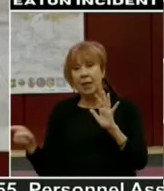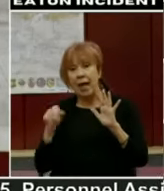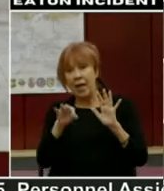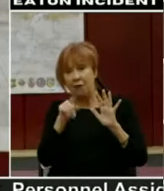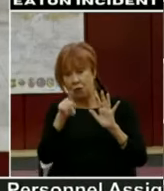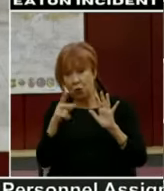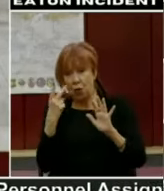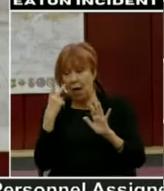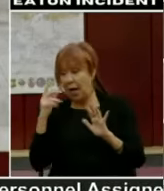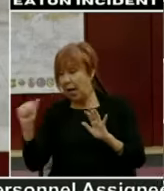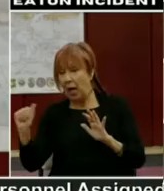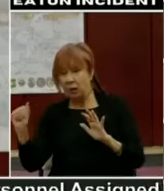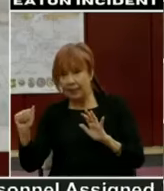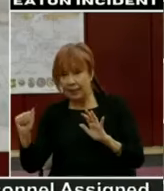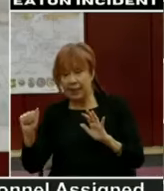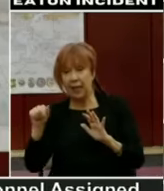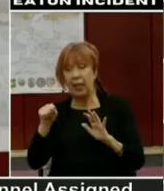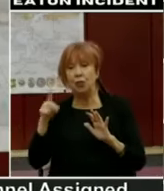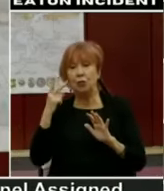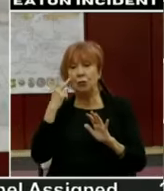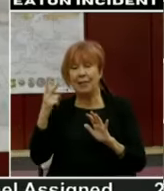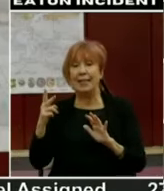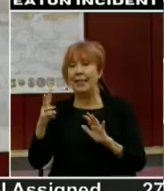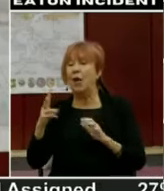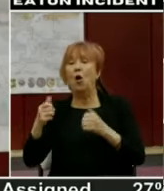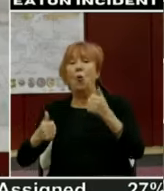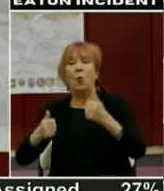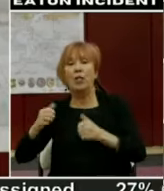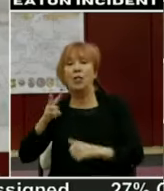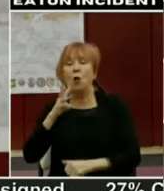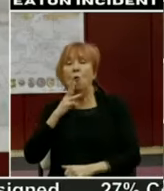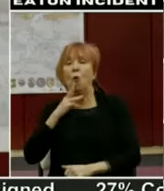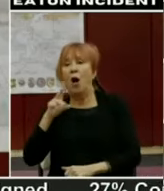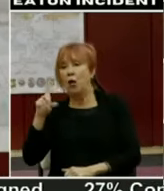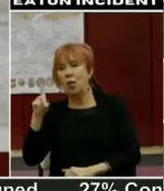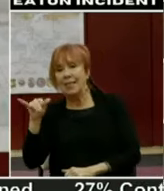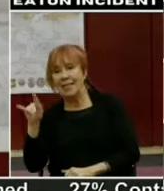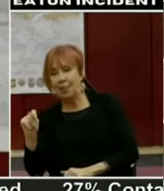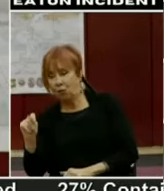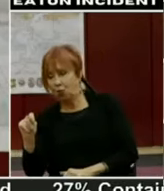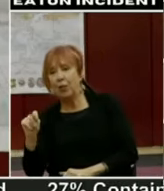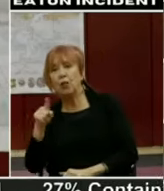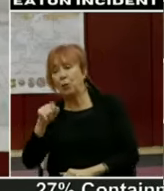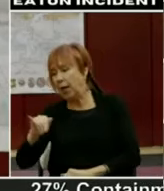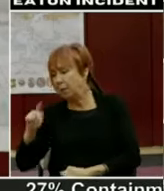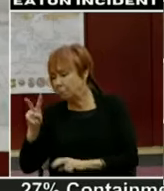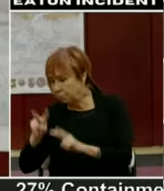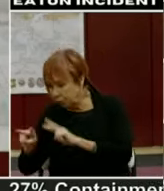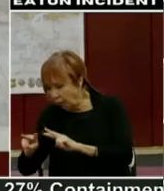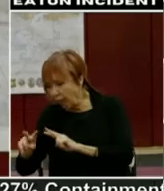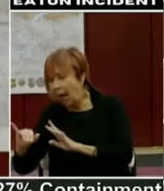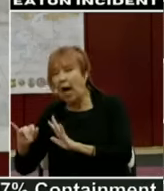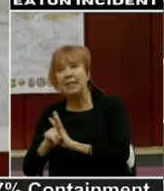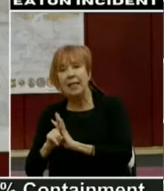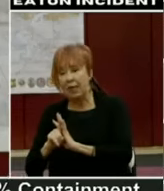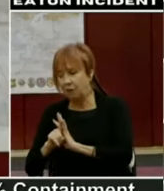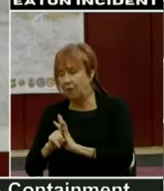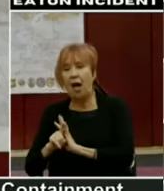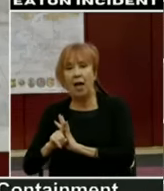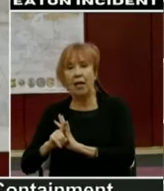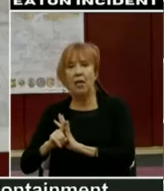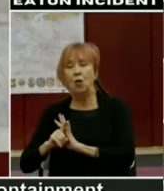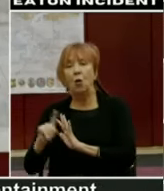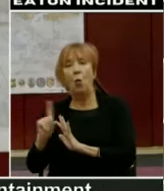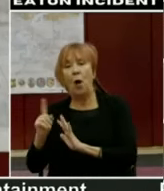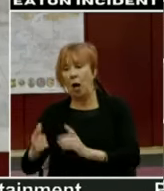one of the water districts there, and then afterwards you want to take a look at it, you can identify whether or not you're in one of those areas where we believe you shouldn't, where we are